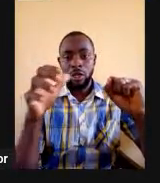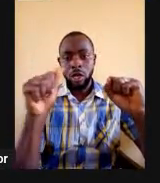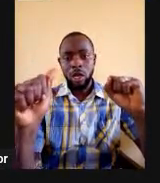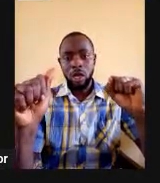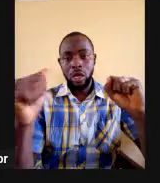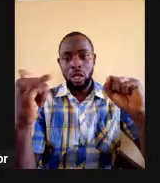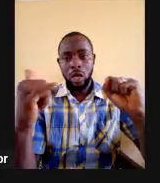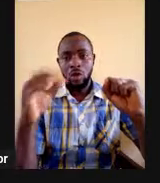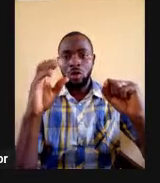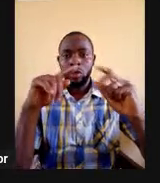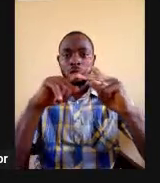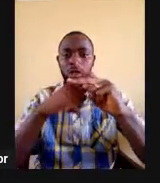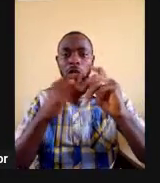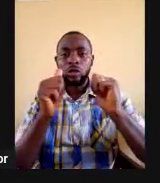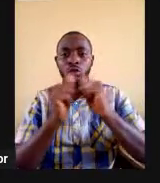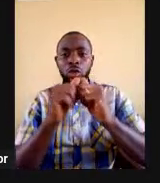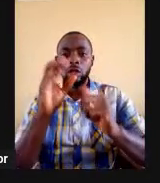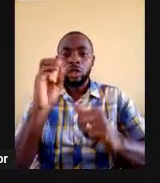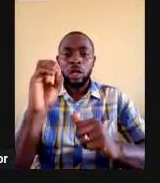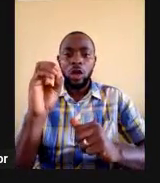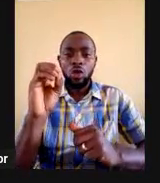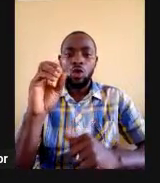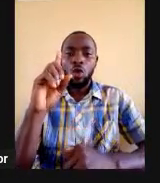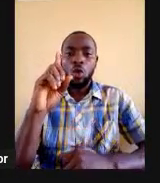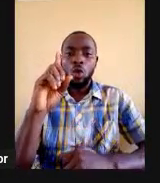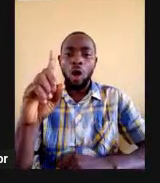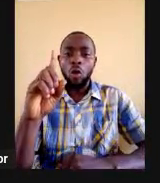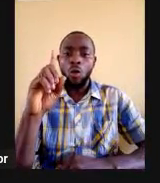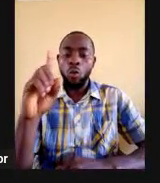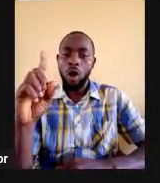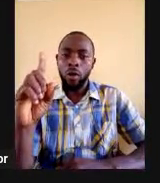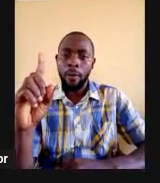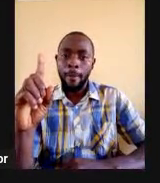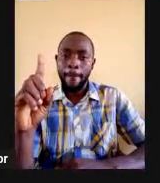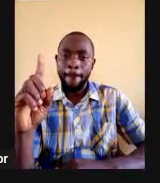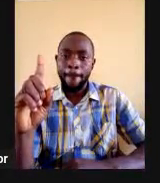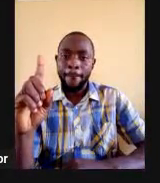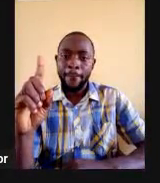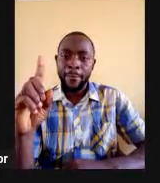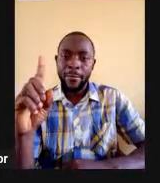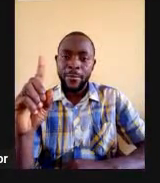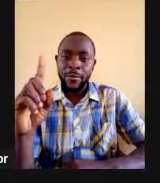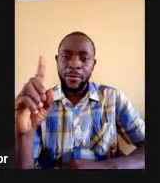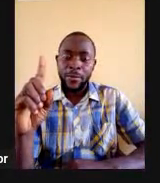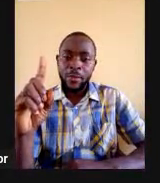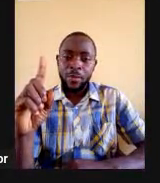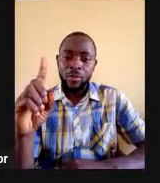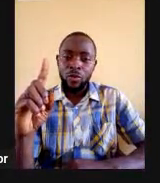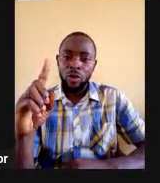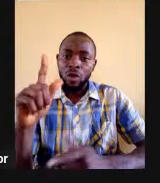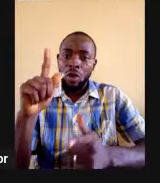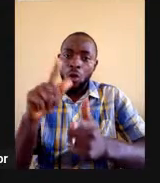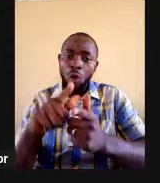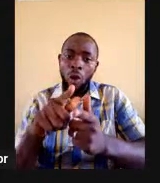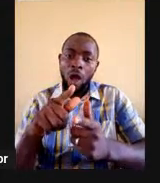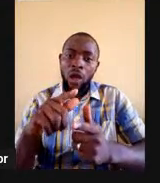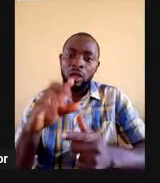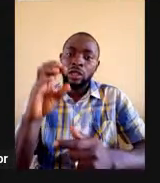011. Is that okay? 011. So lowercase